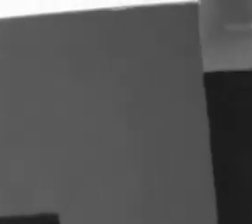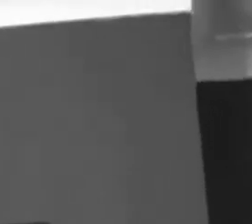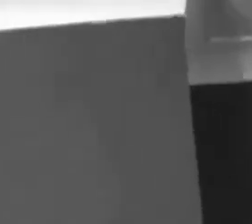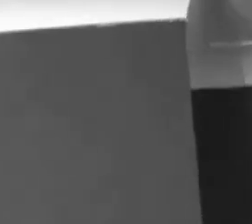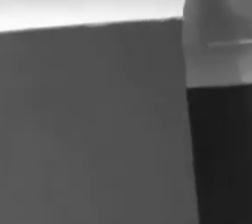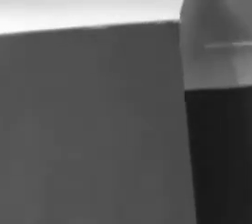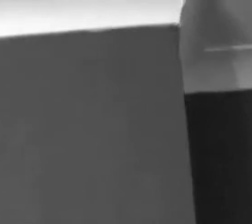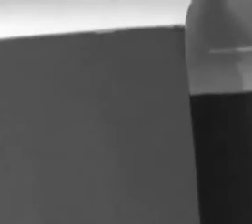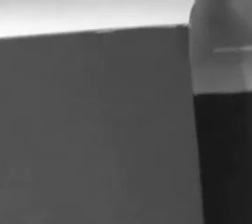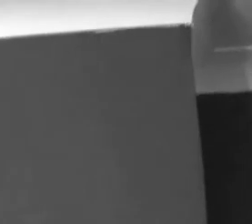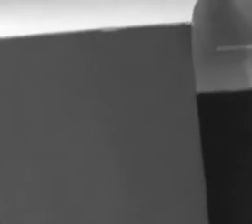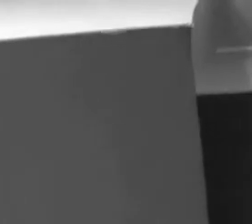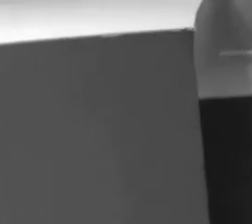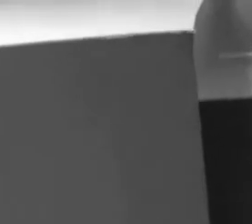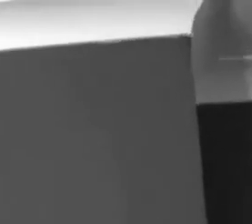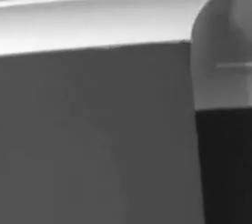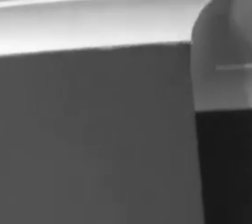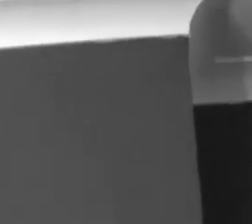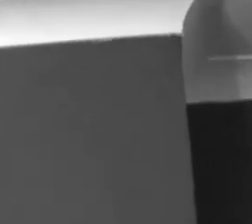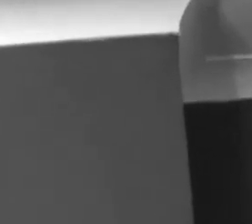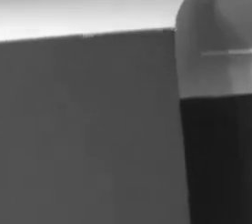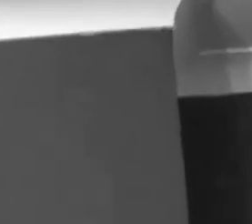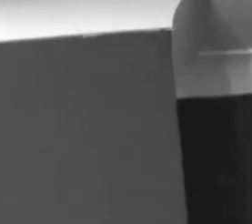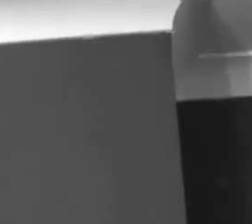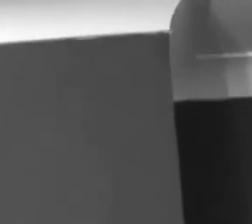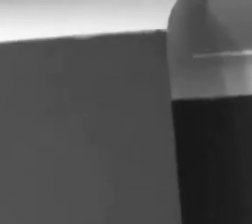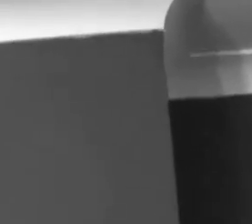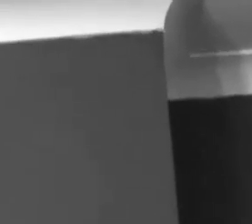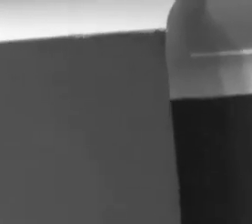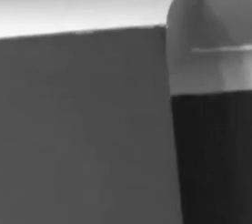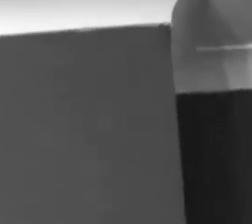Okay, now we have fill our